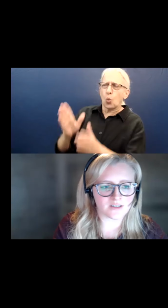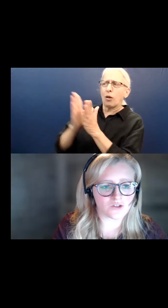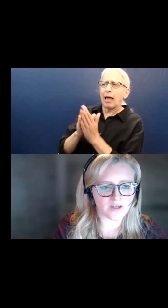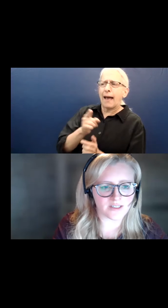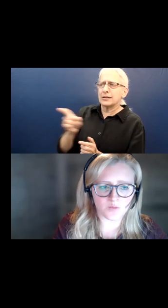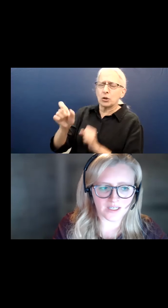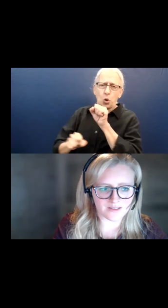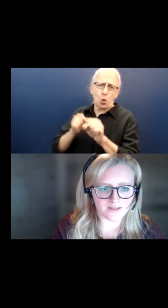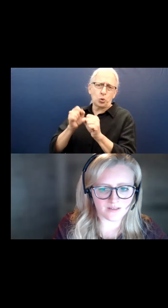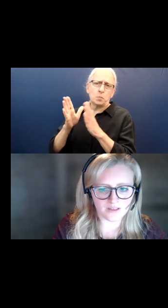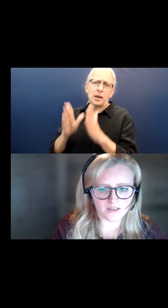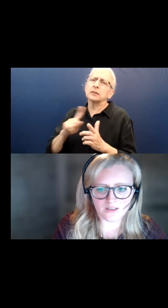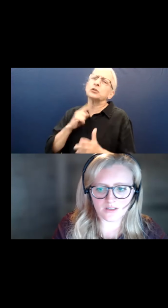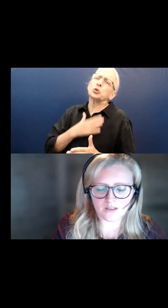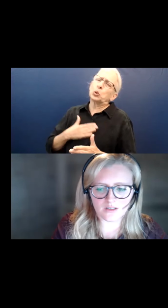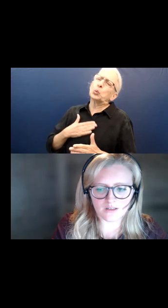in that constrained space.